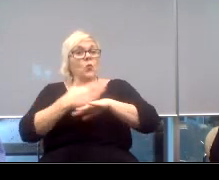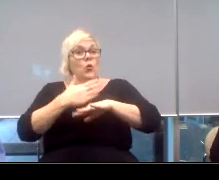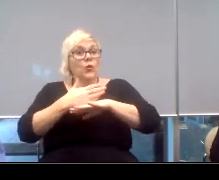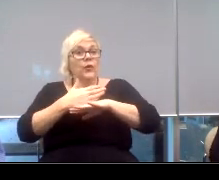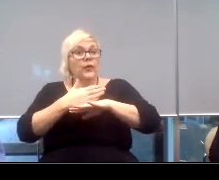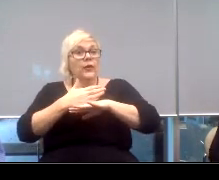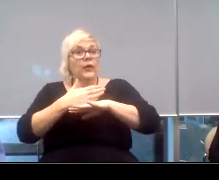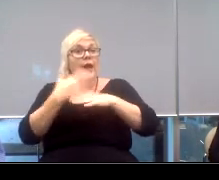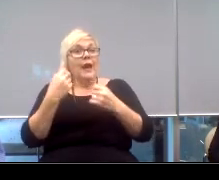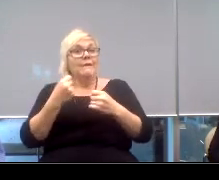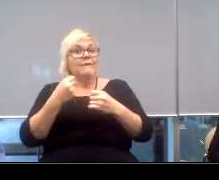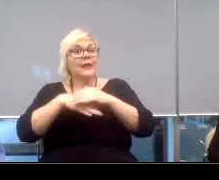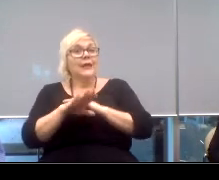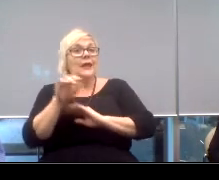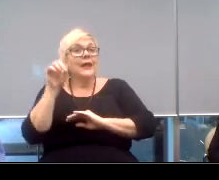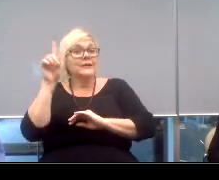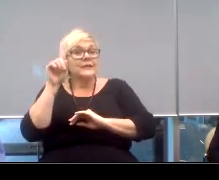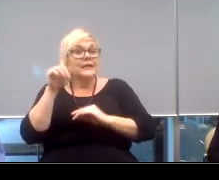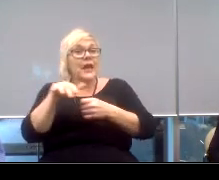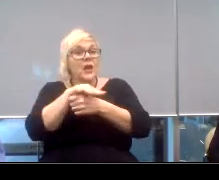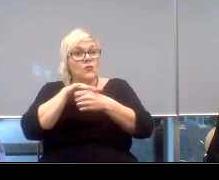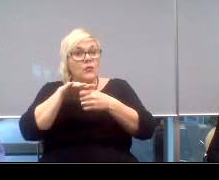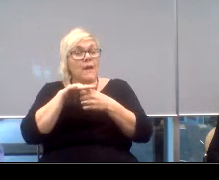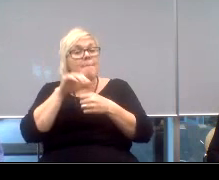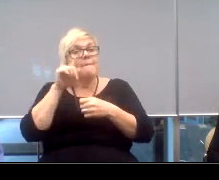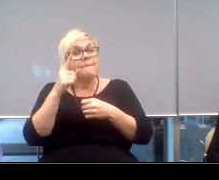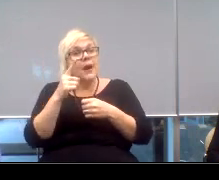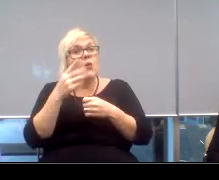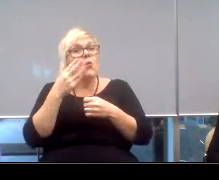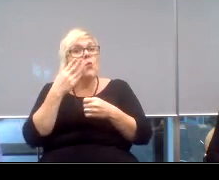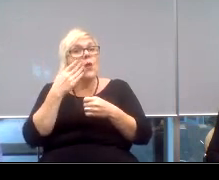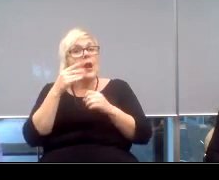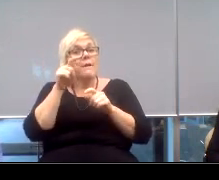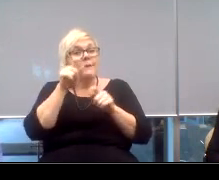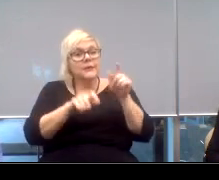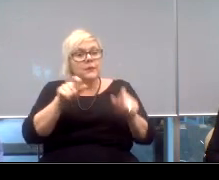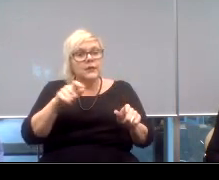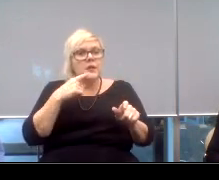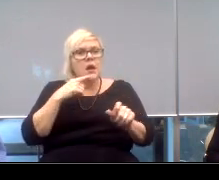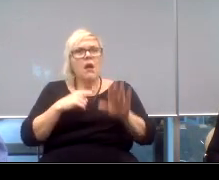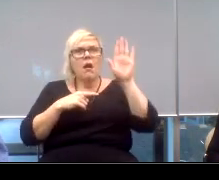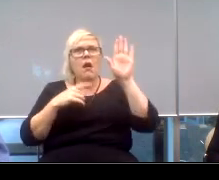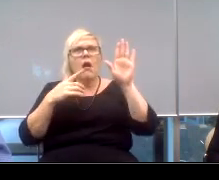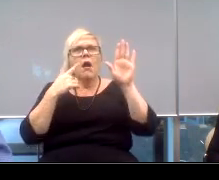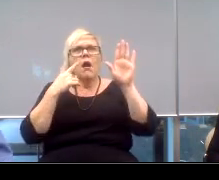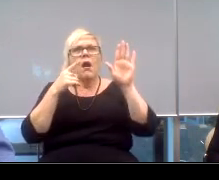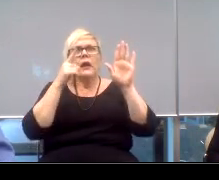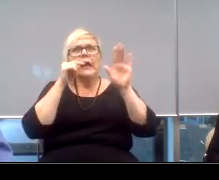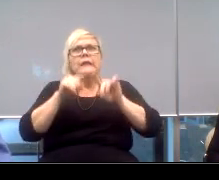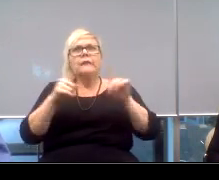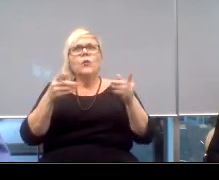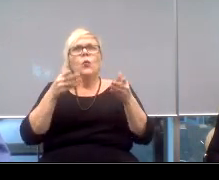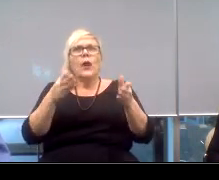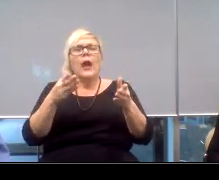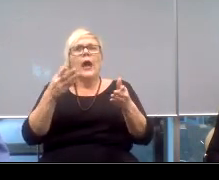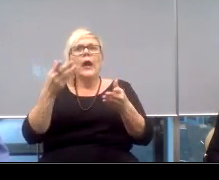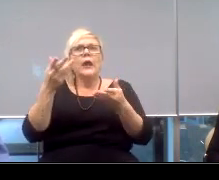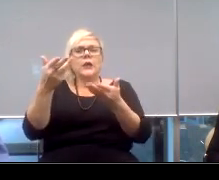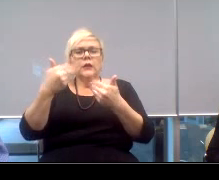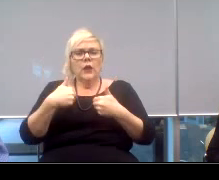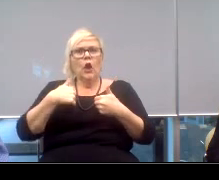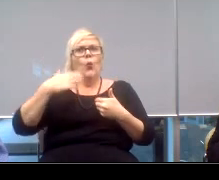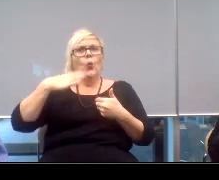existing areas, but as consumers identify, participants identify different ways of providing services that they would